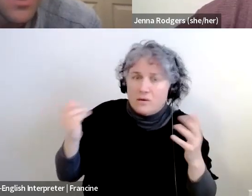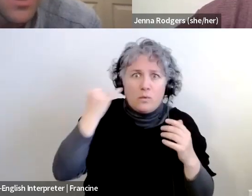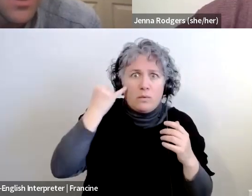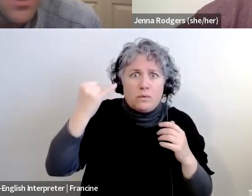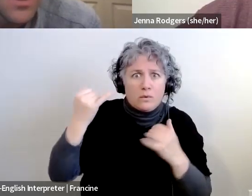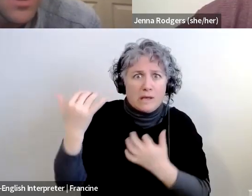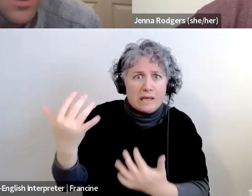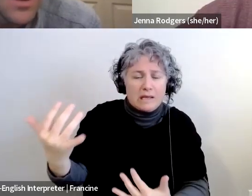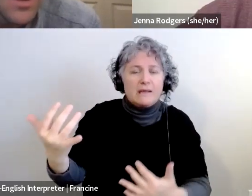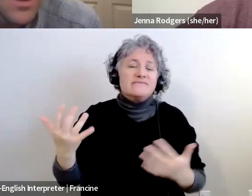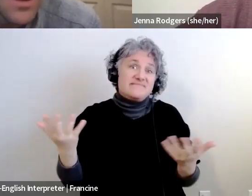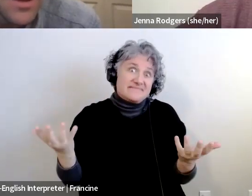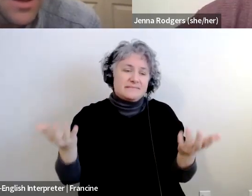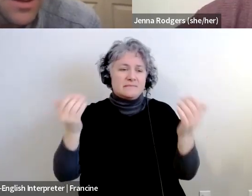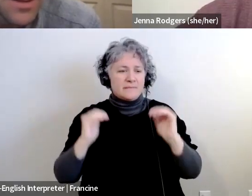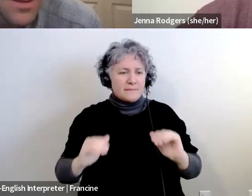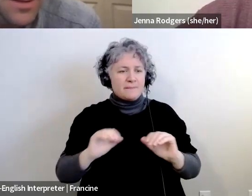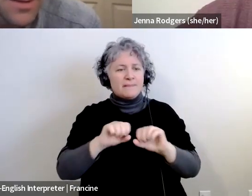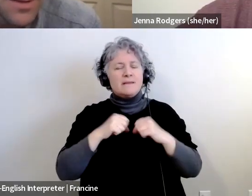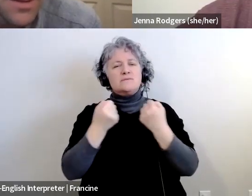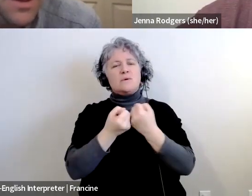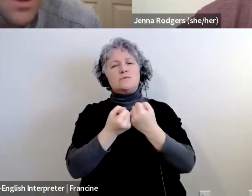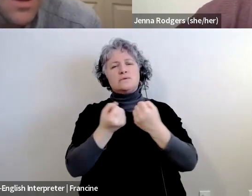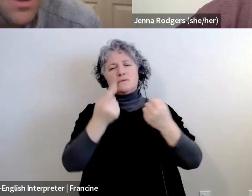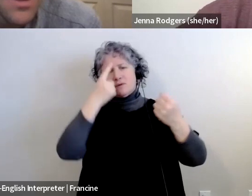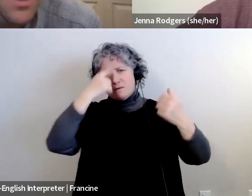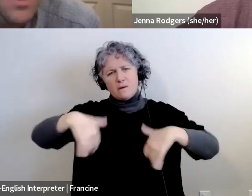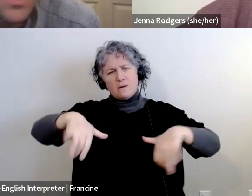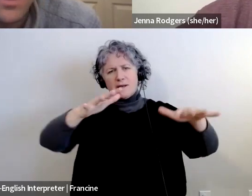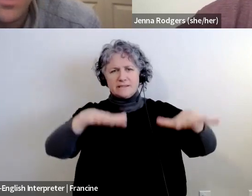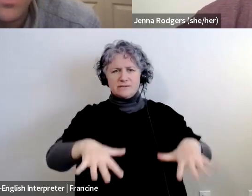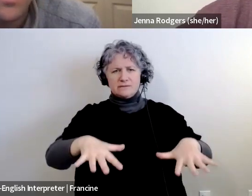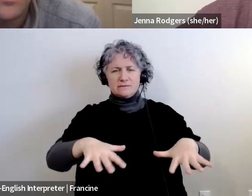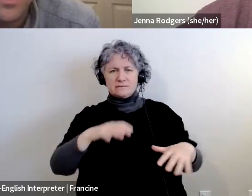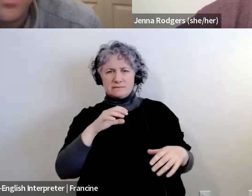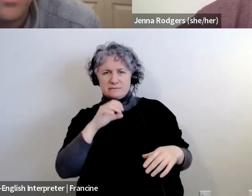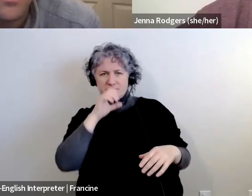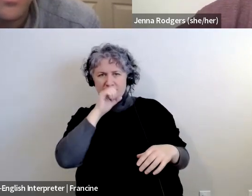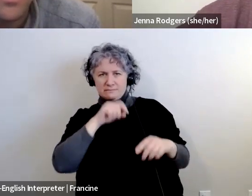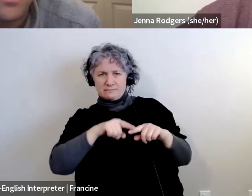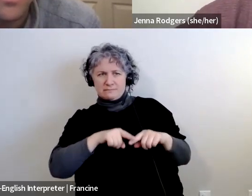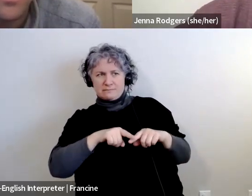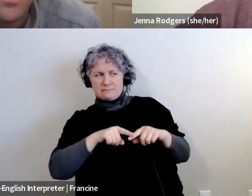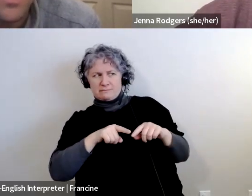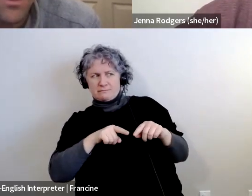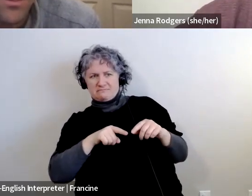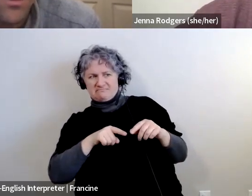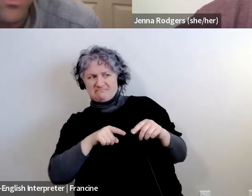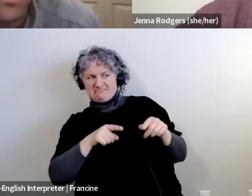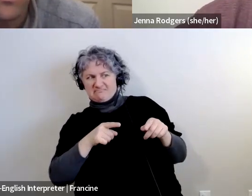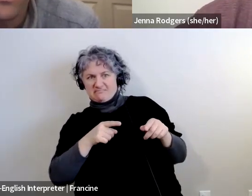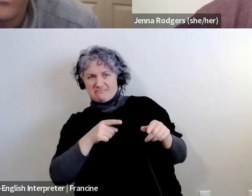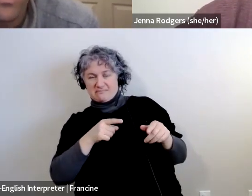then social cohesion is about, I guess the proximity to the event, the bystander effect.